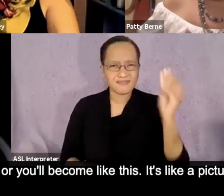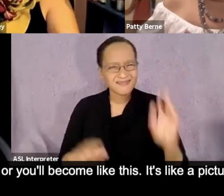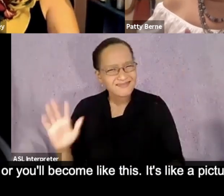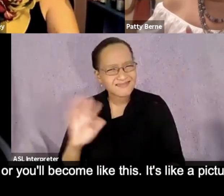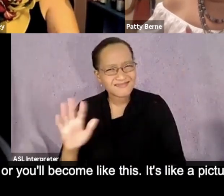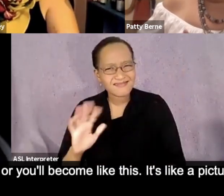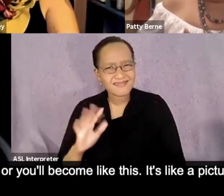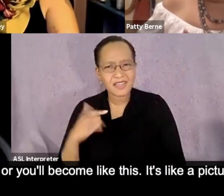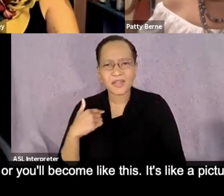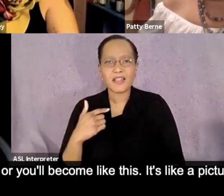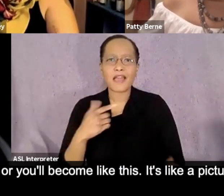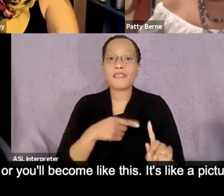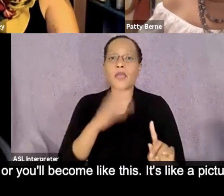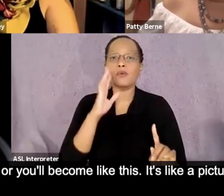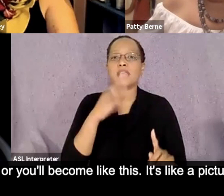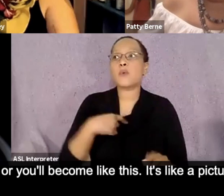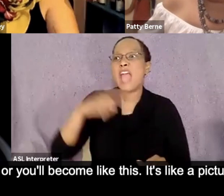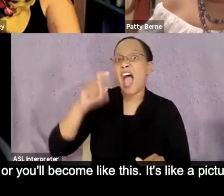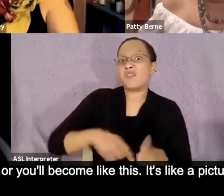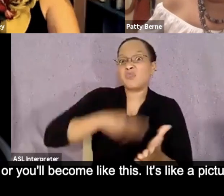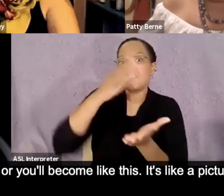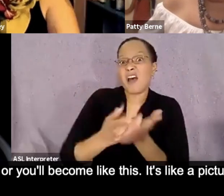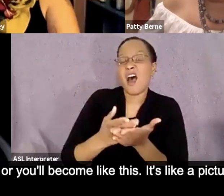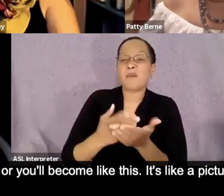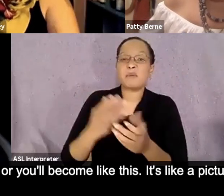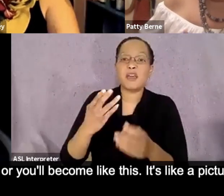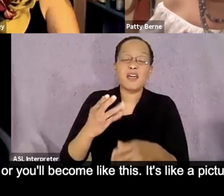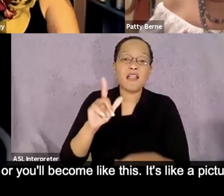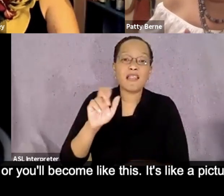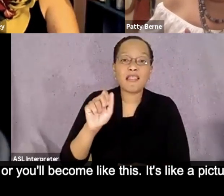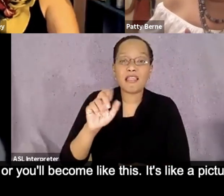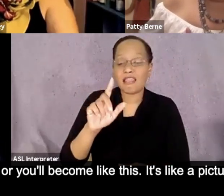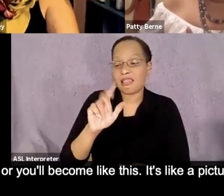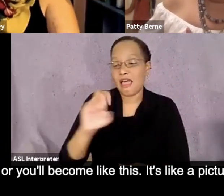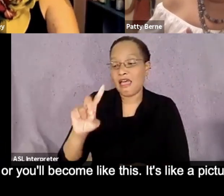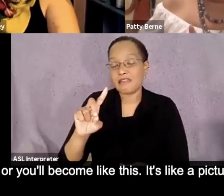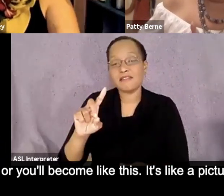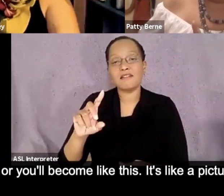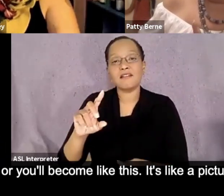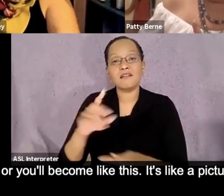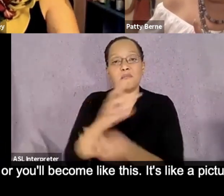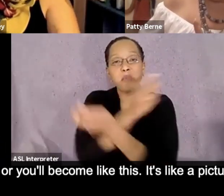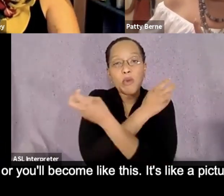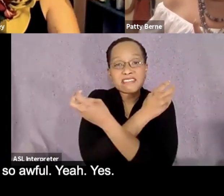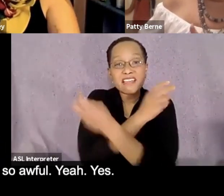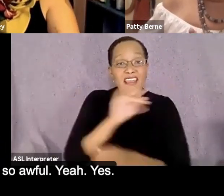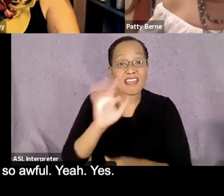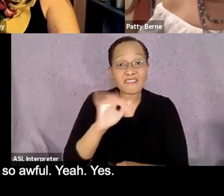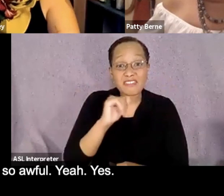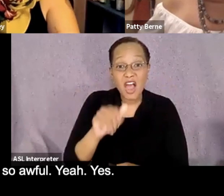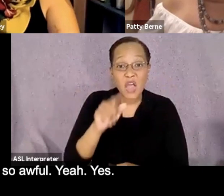lead poisoning, or you will become like this. And it's like a picture of. It's